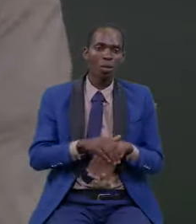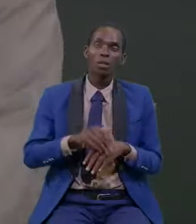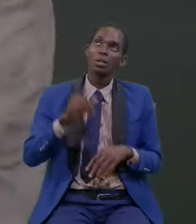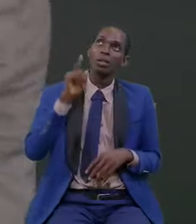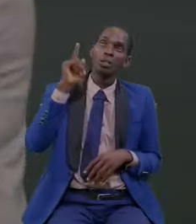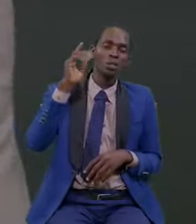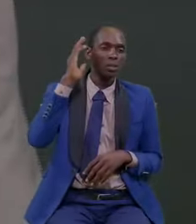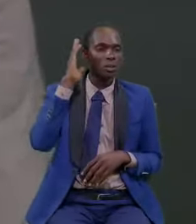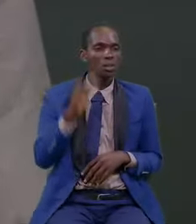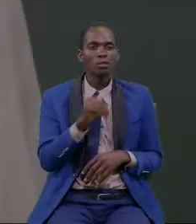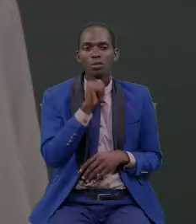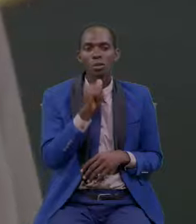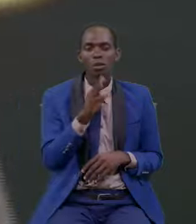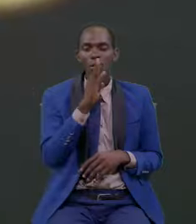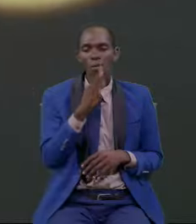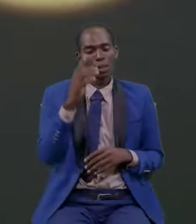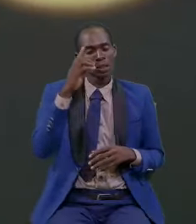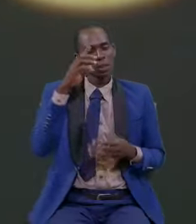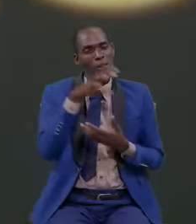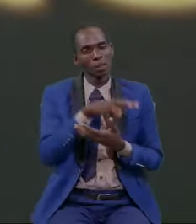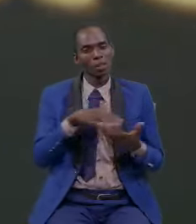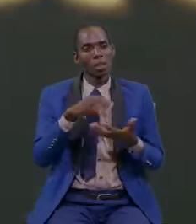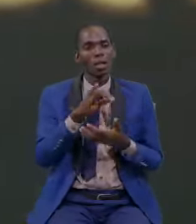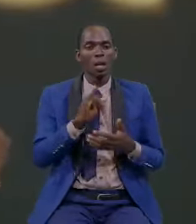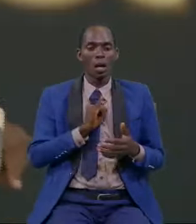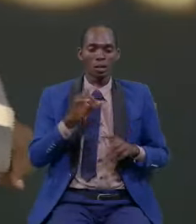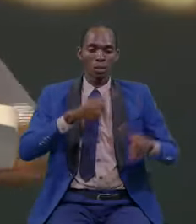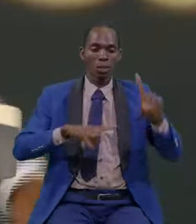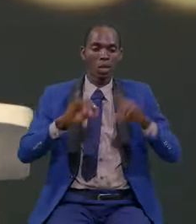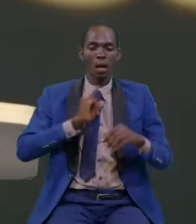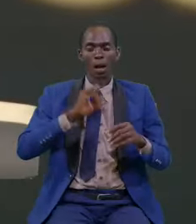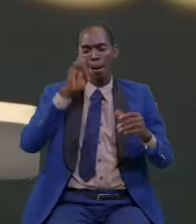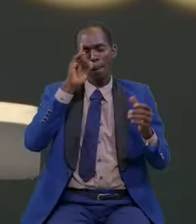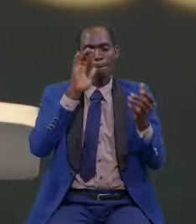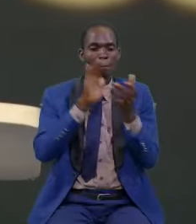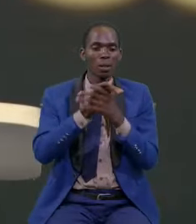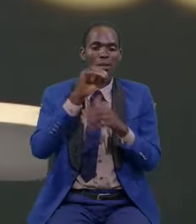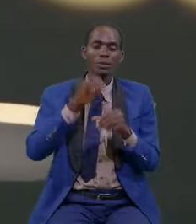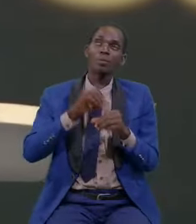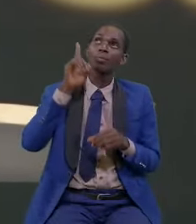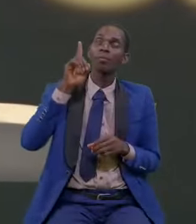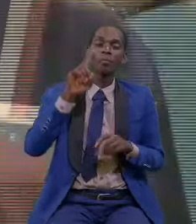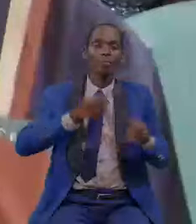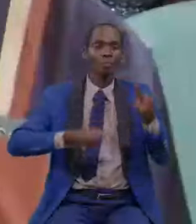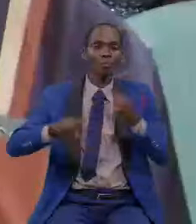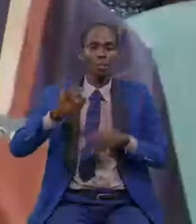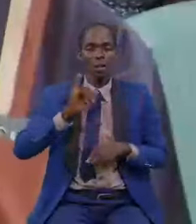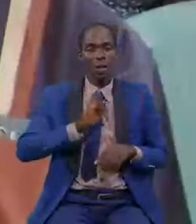be confounded. I believe in him. I believe in him.